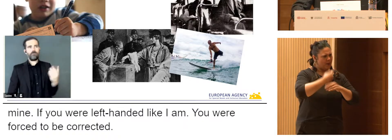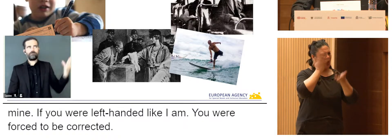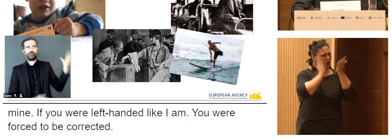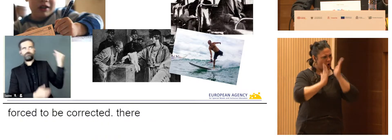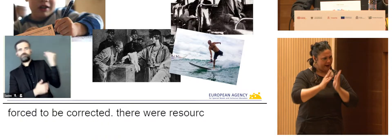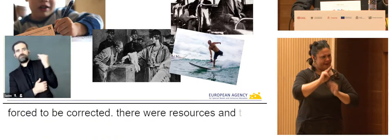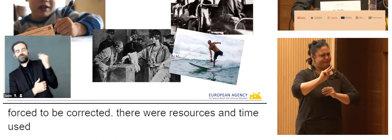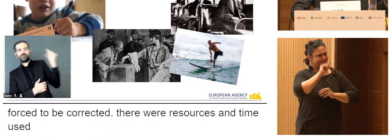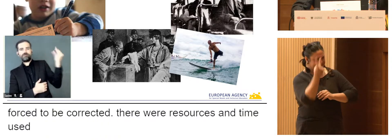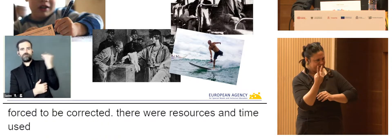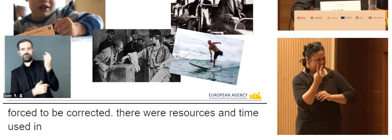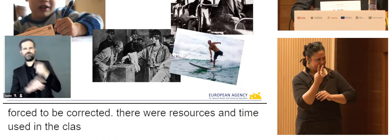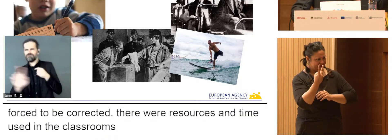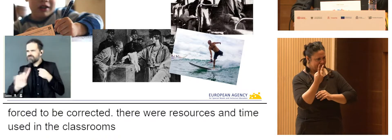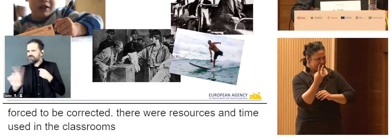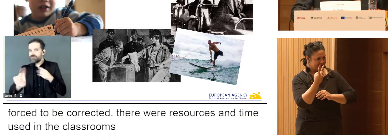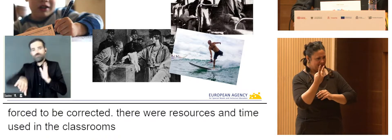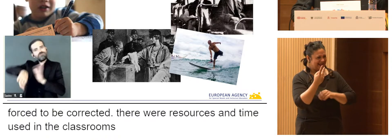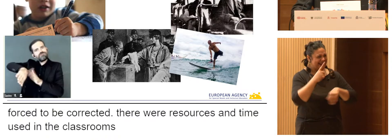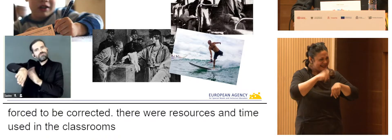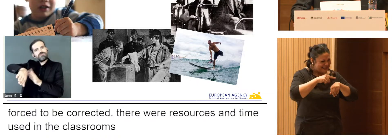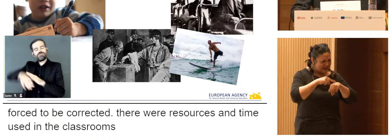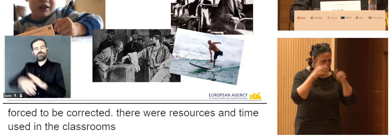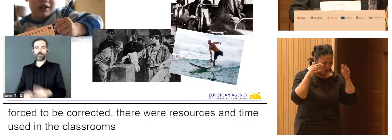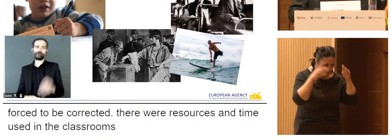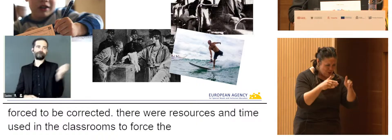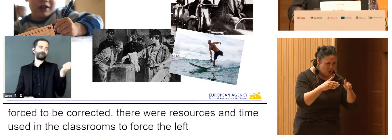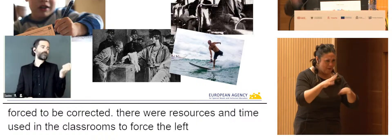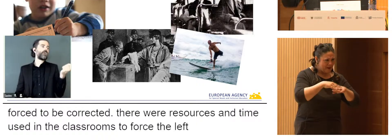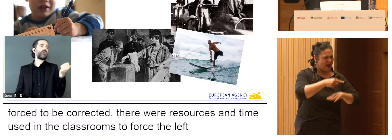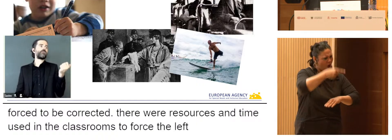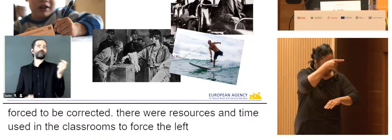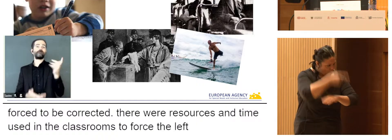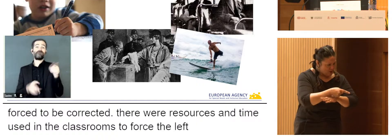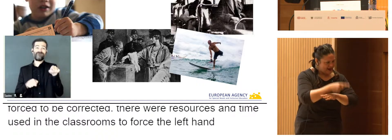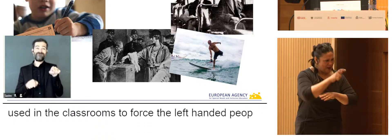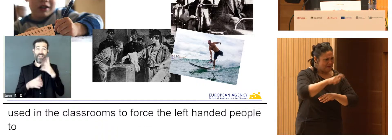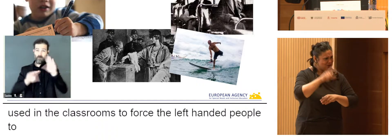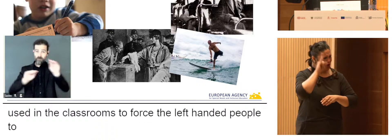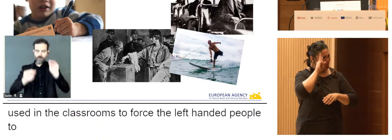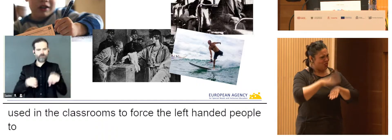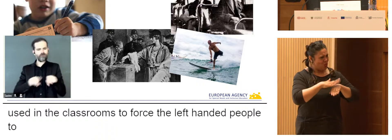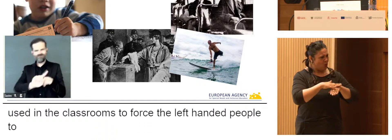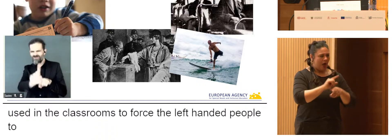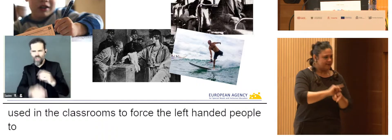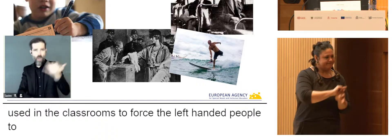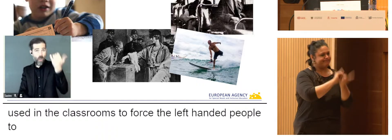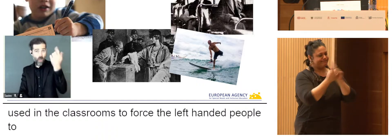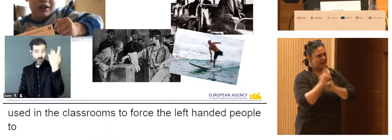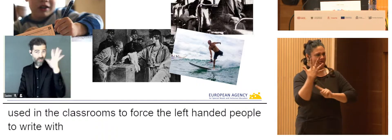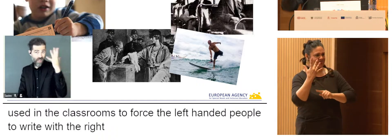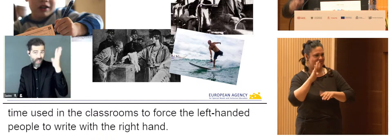in the classrooms to force the left-handed people to write with the right hand.